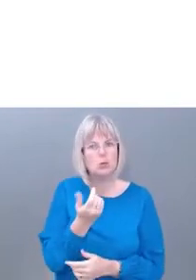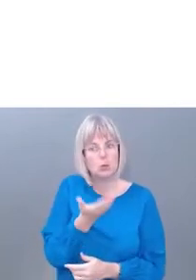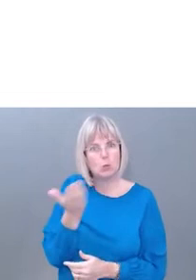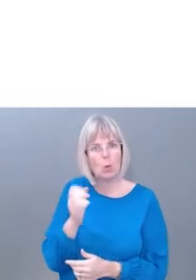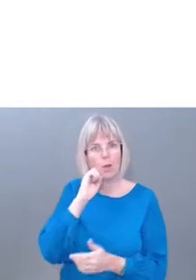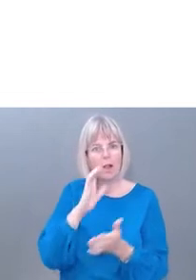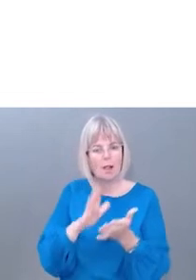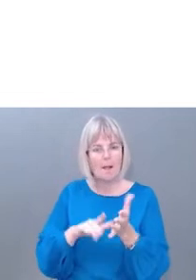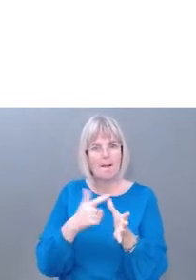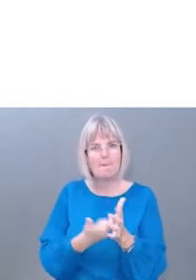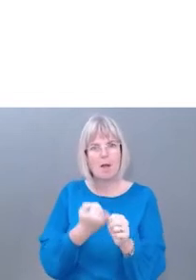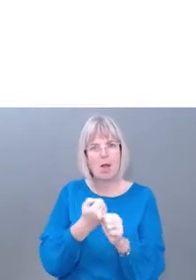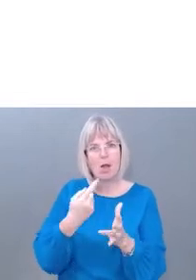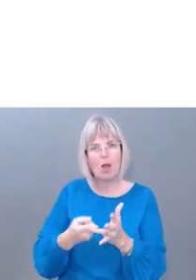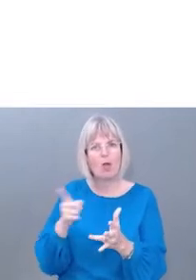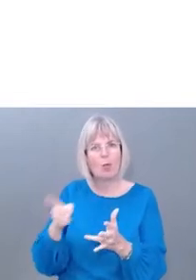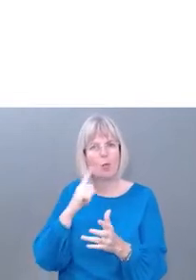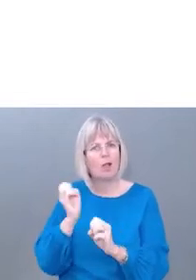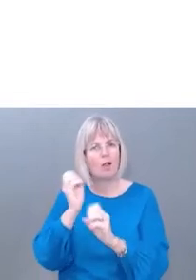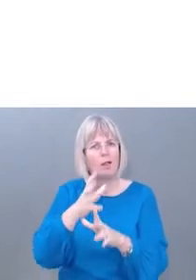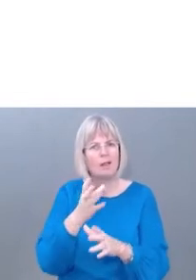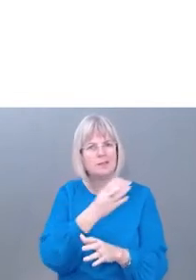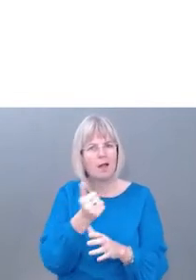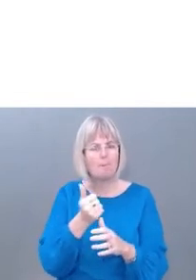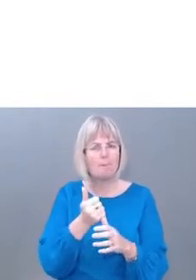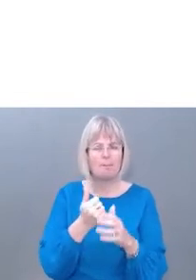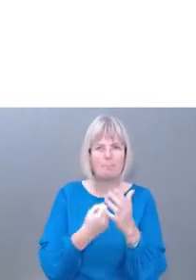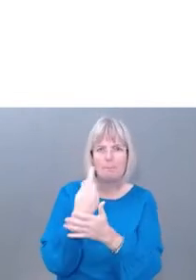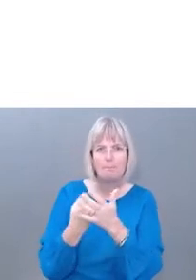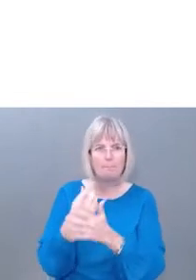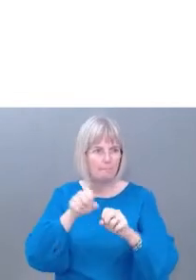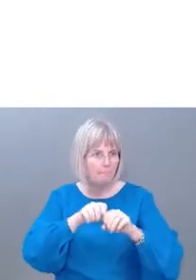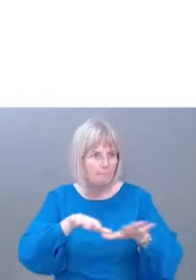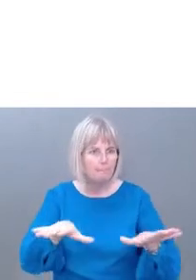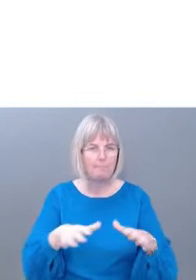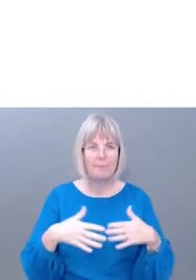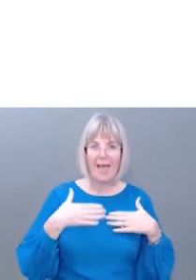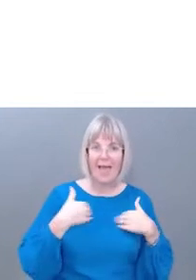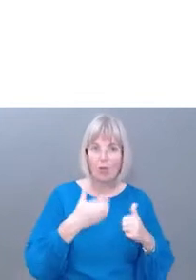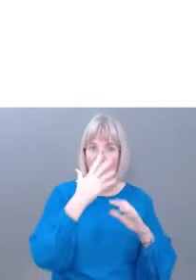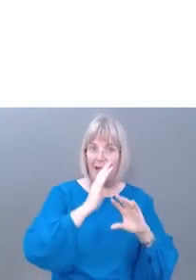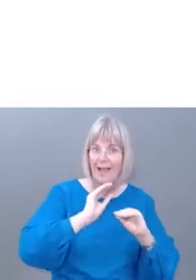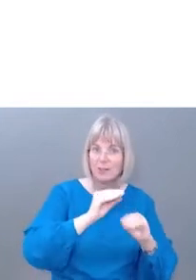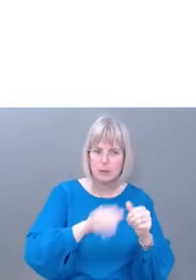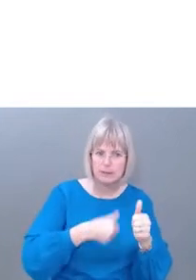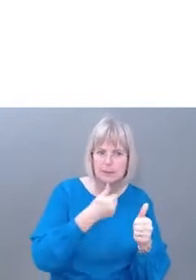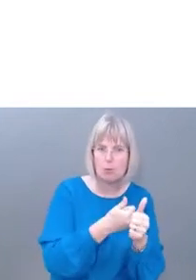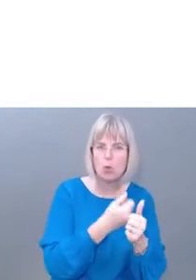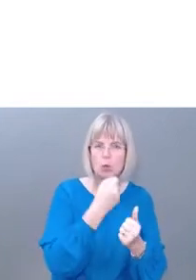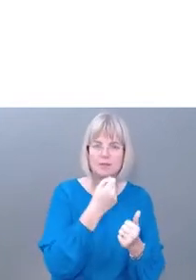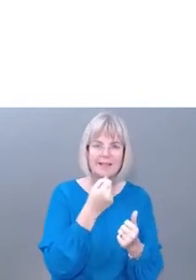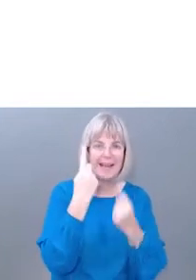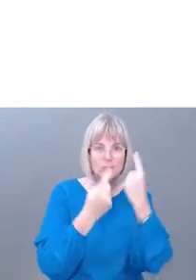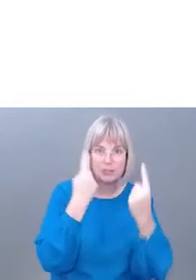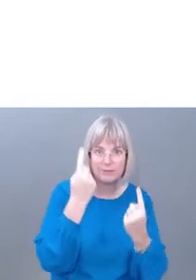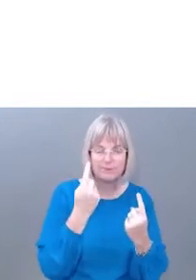tell us about some of the initiatives that have been being rolled out this year, health education supported initiatives to increase diversity both in training